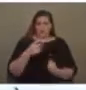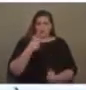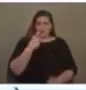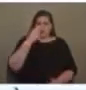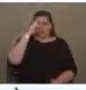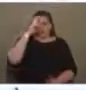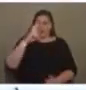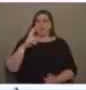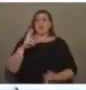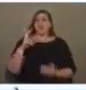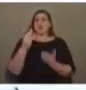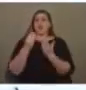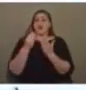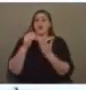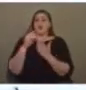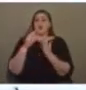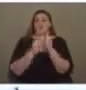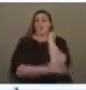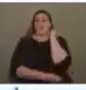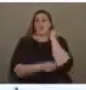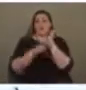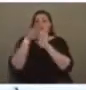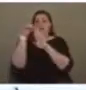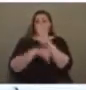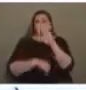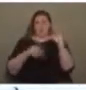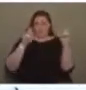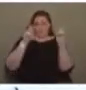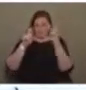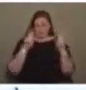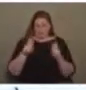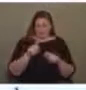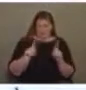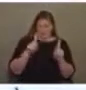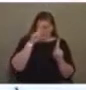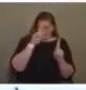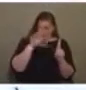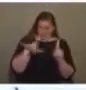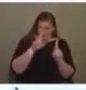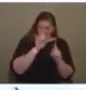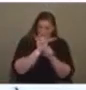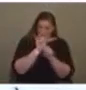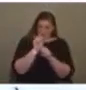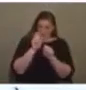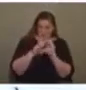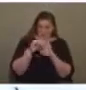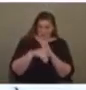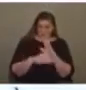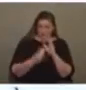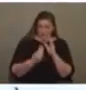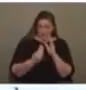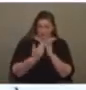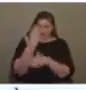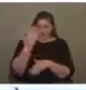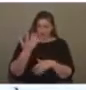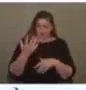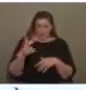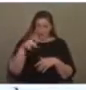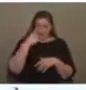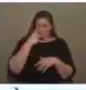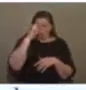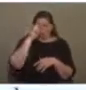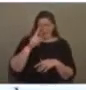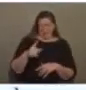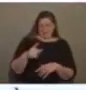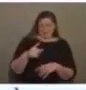Florida's? It will not. If we could magically just make all those tweaks, is that really what's going to drive growth in Puerto Rico? I really don't think so. I mean,